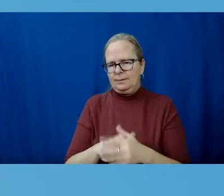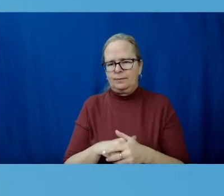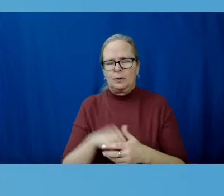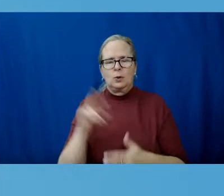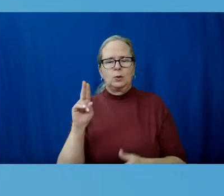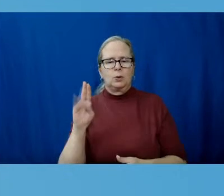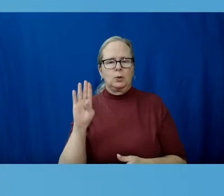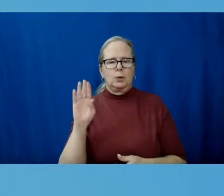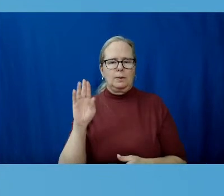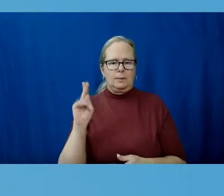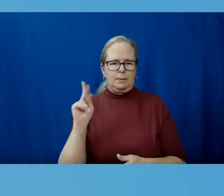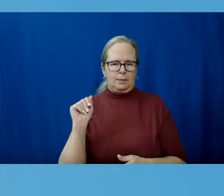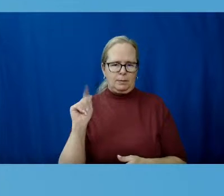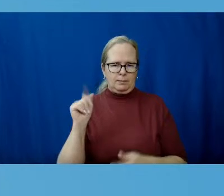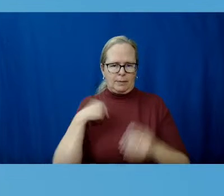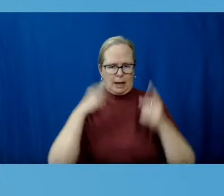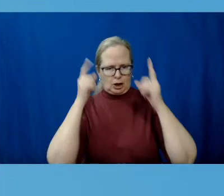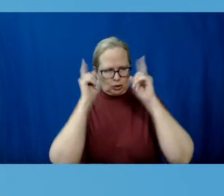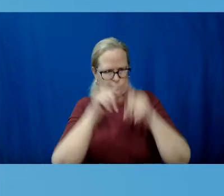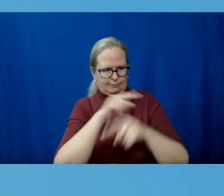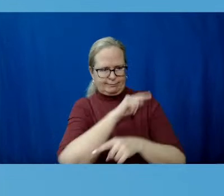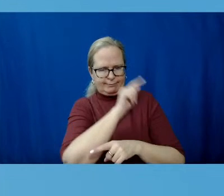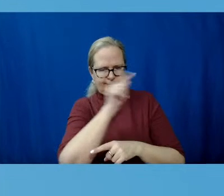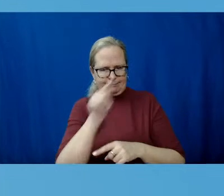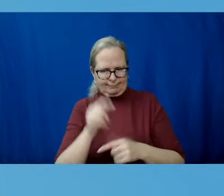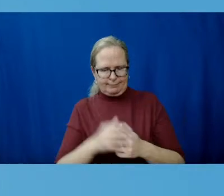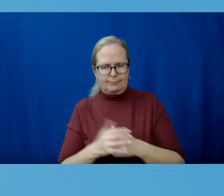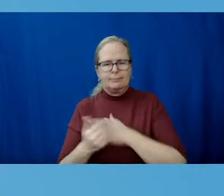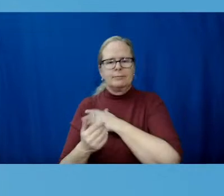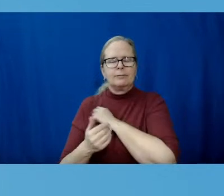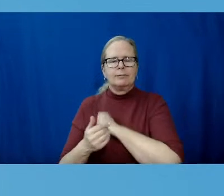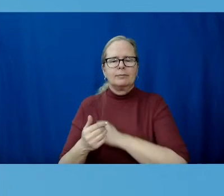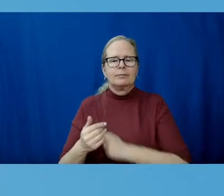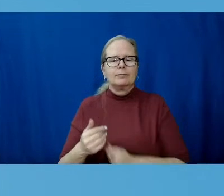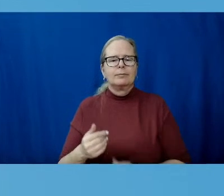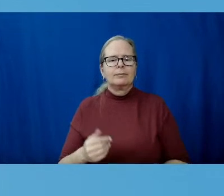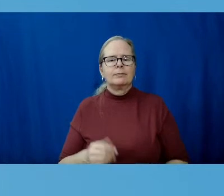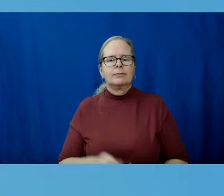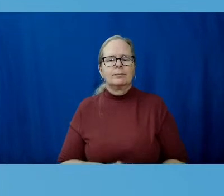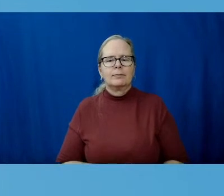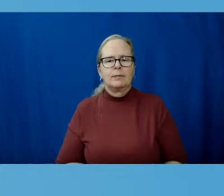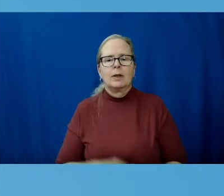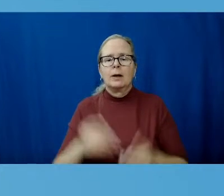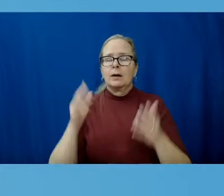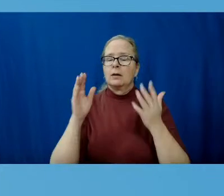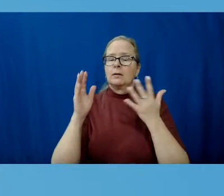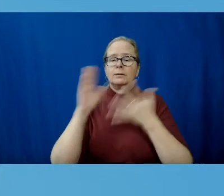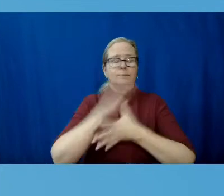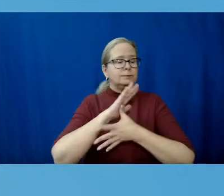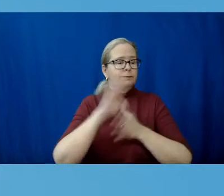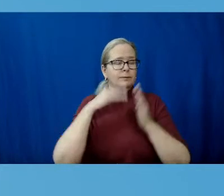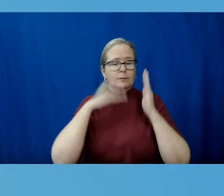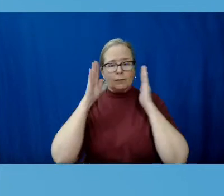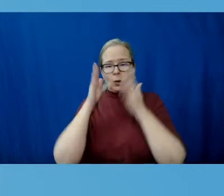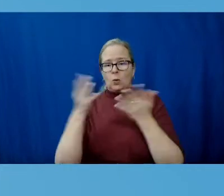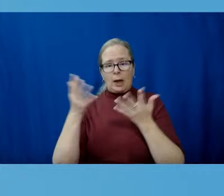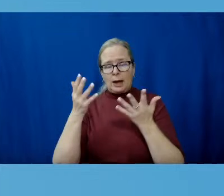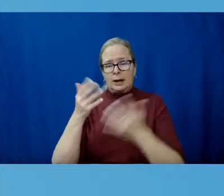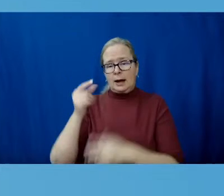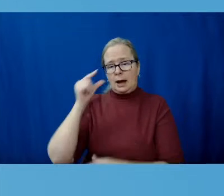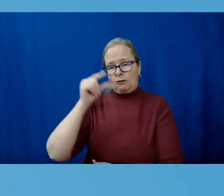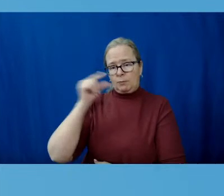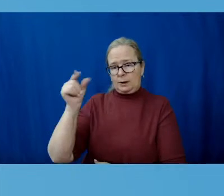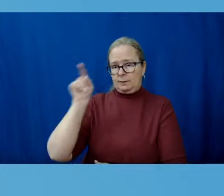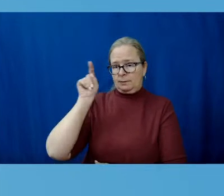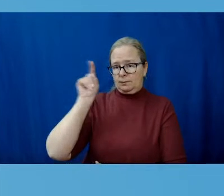know, they're there for when things break. And you know, in the context of a pandemic, there's a lot of